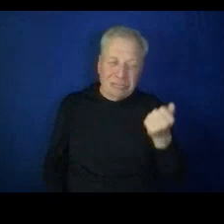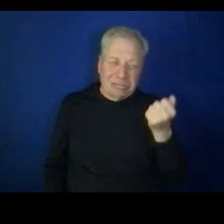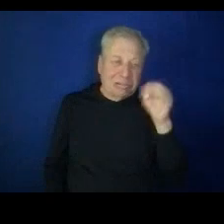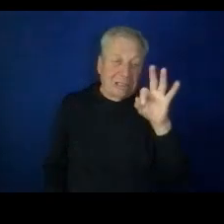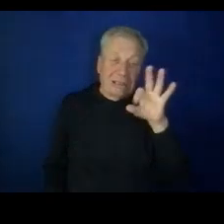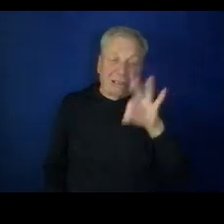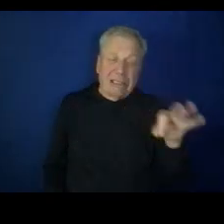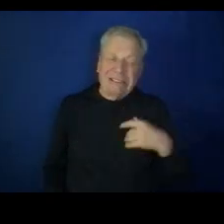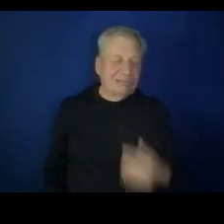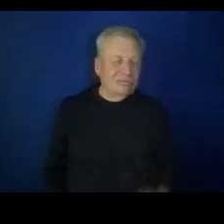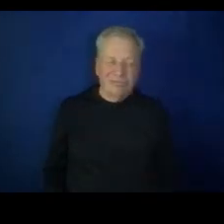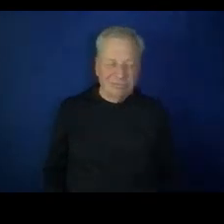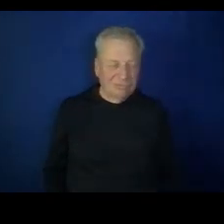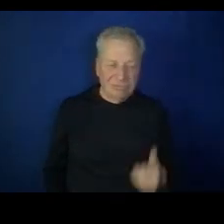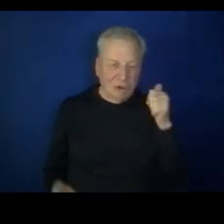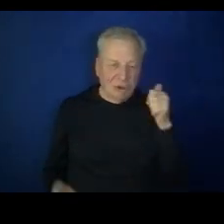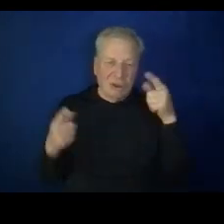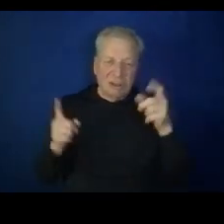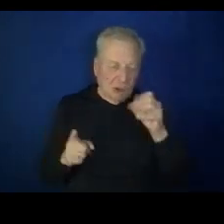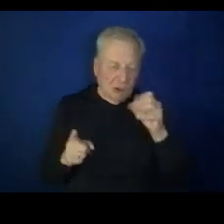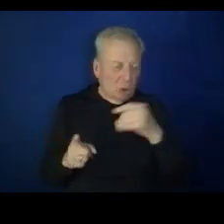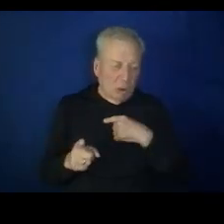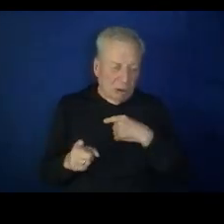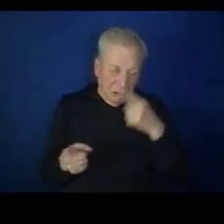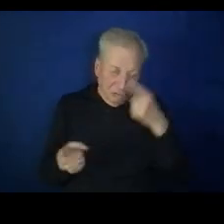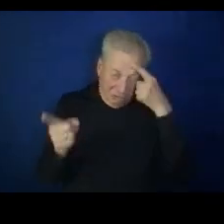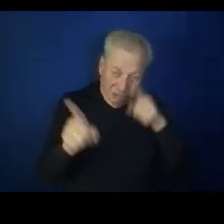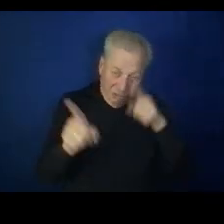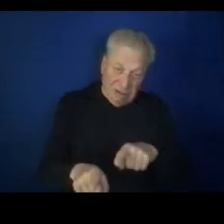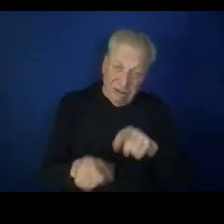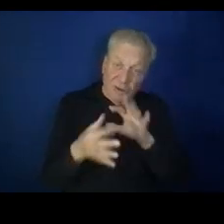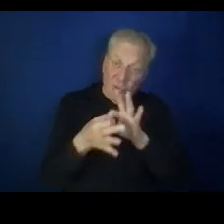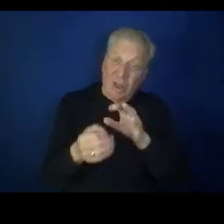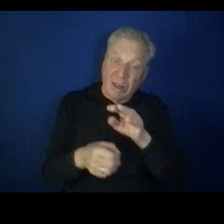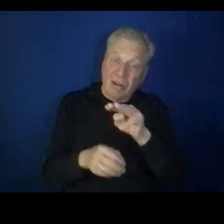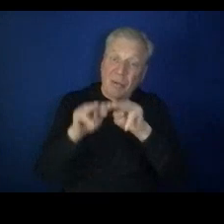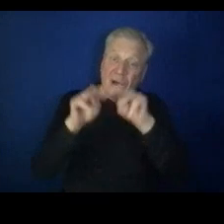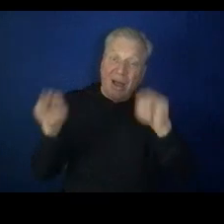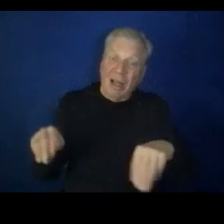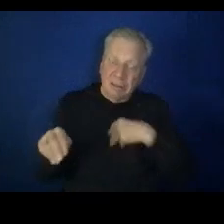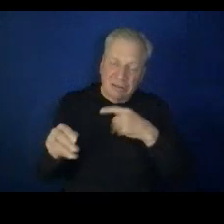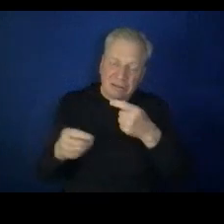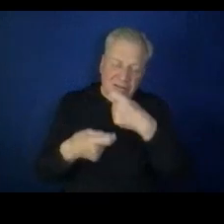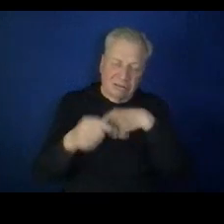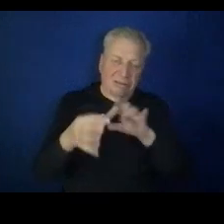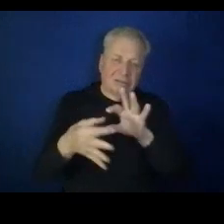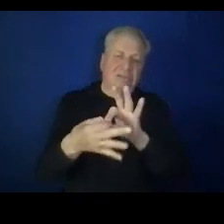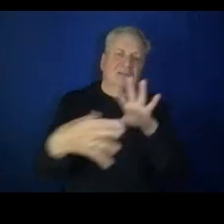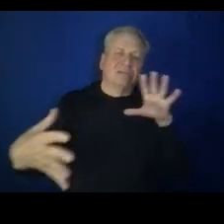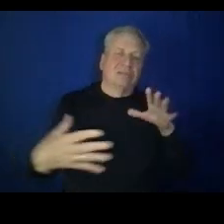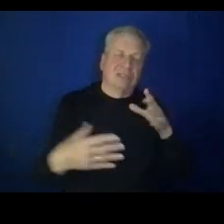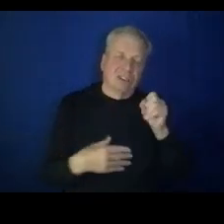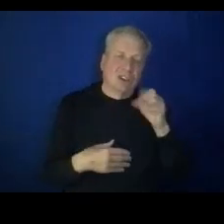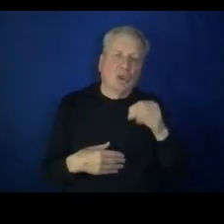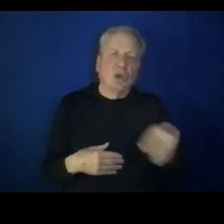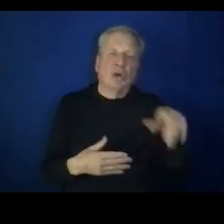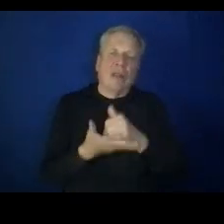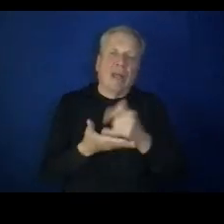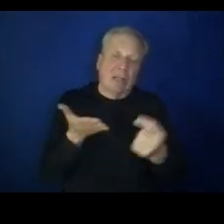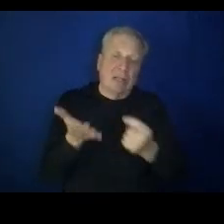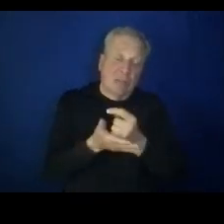pulled out of this cooperative agreement with the state of Montana to figure out how we're going to manage bison. And the judge at the time,